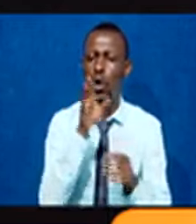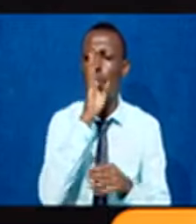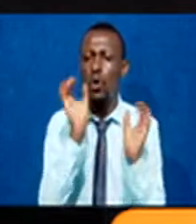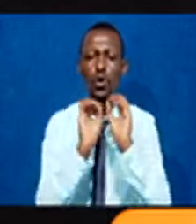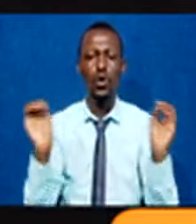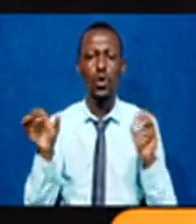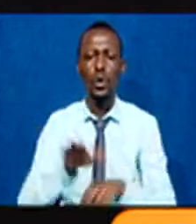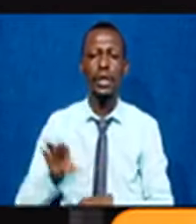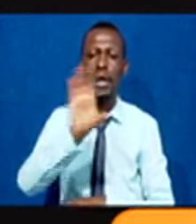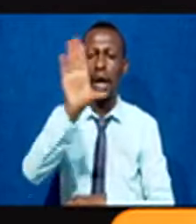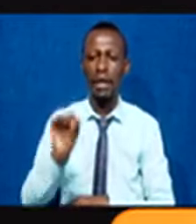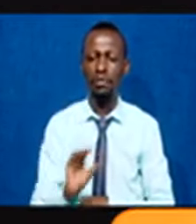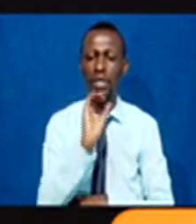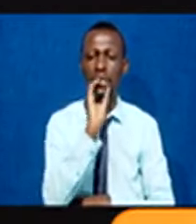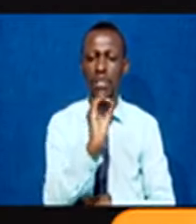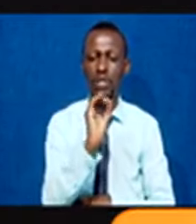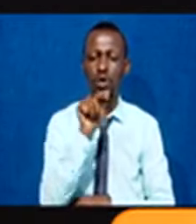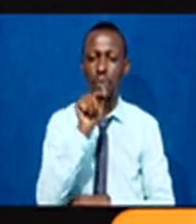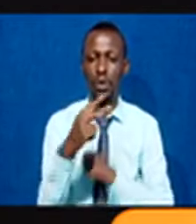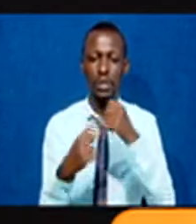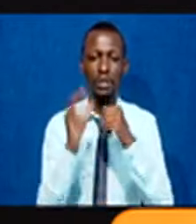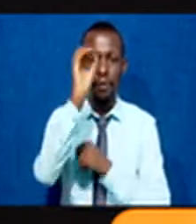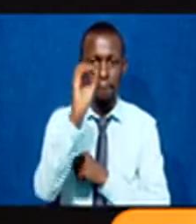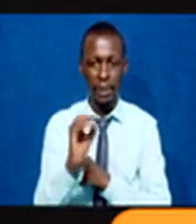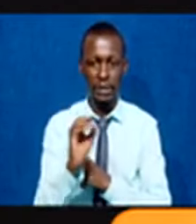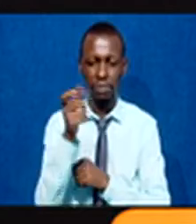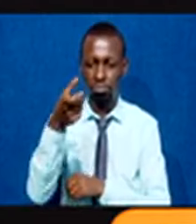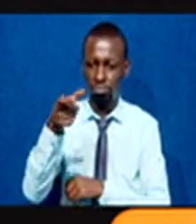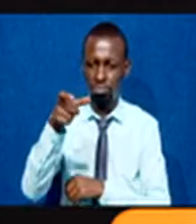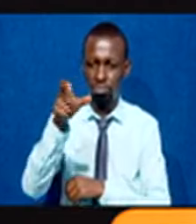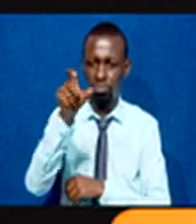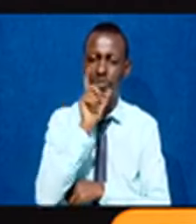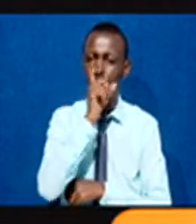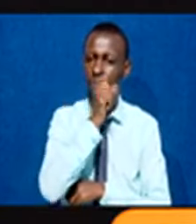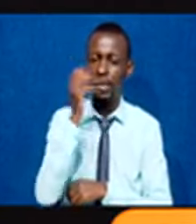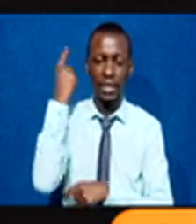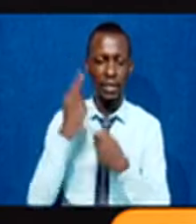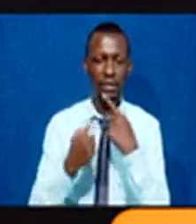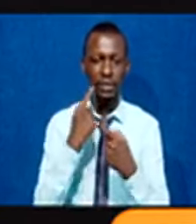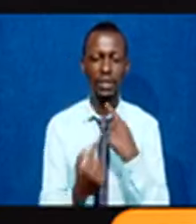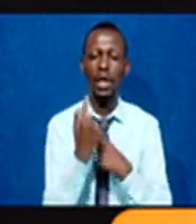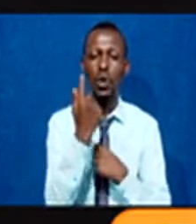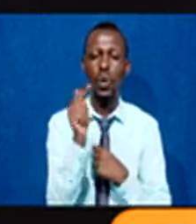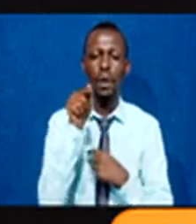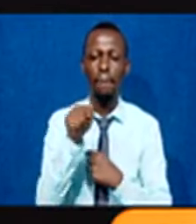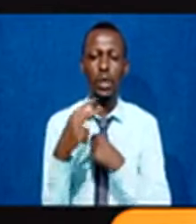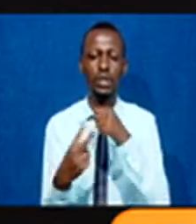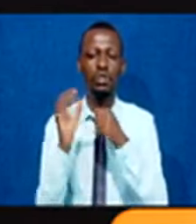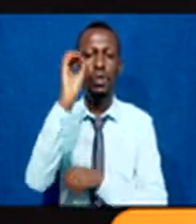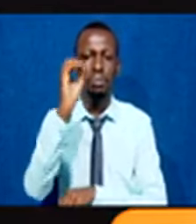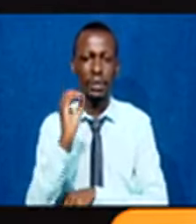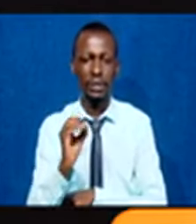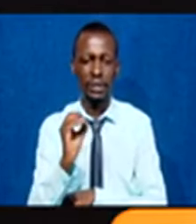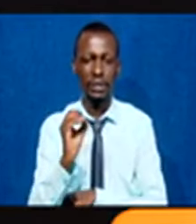From 0.7%, it has increased last year to around 1.7%